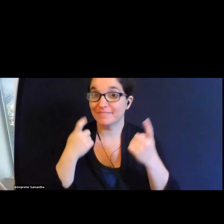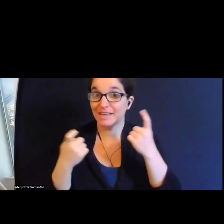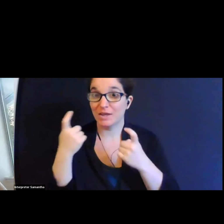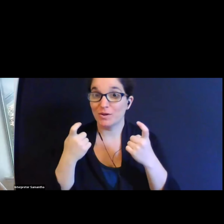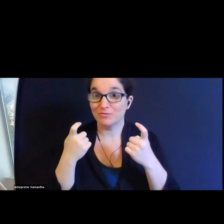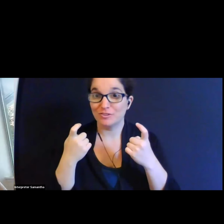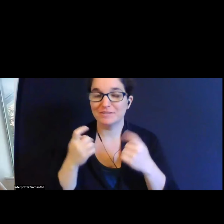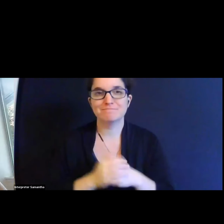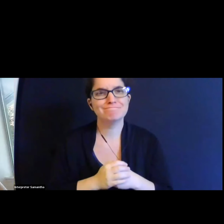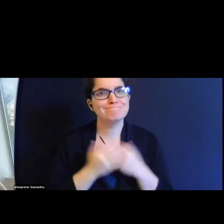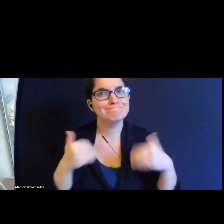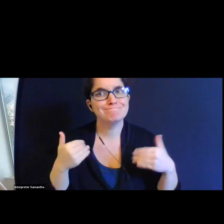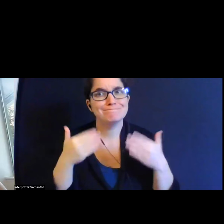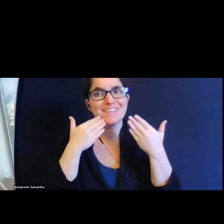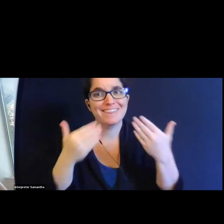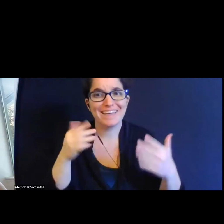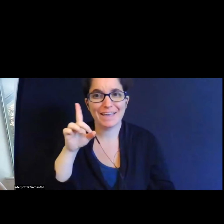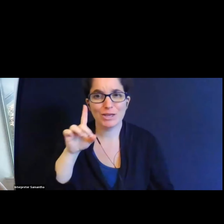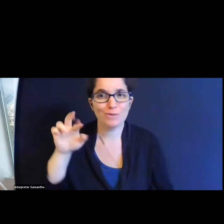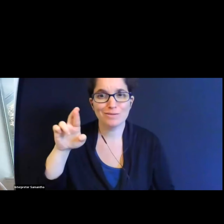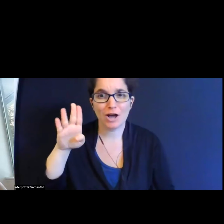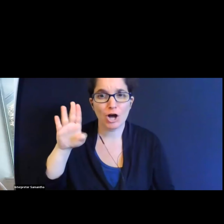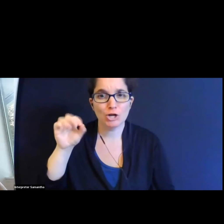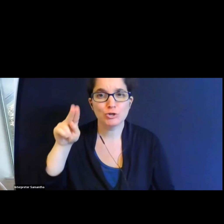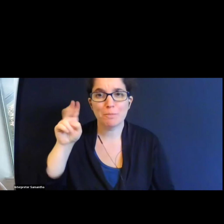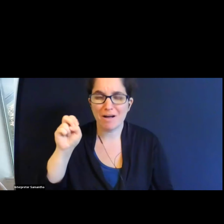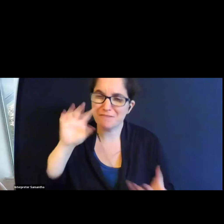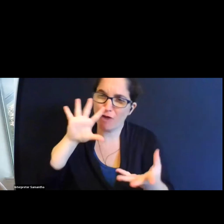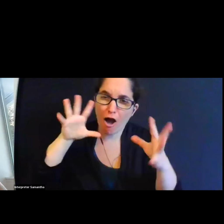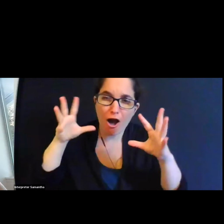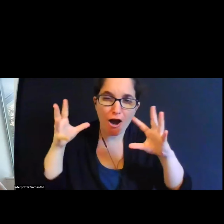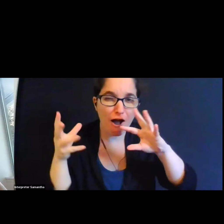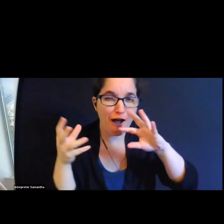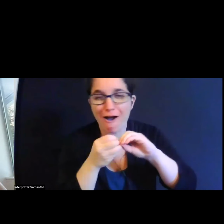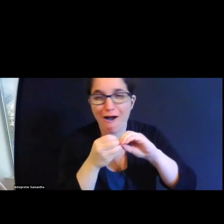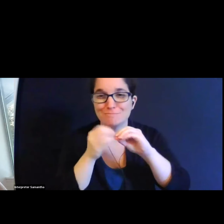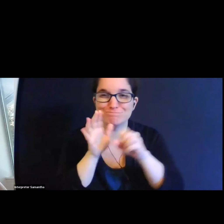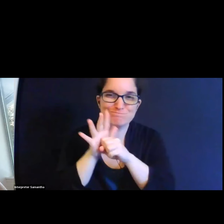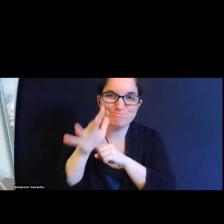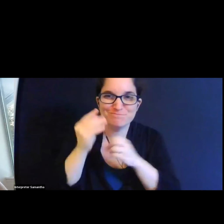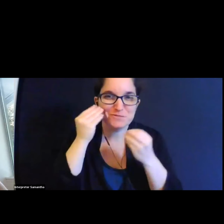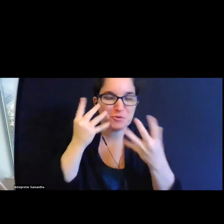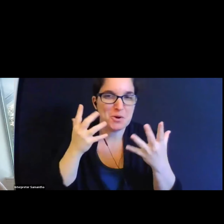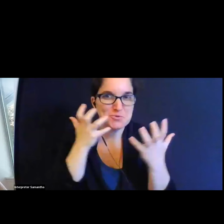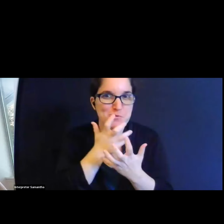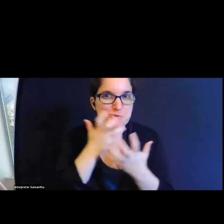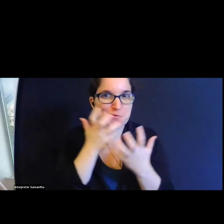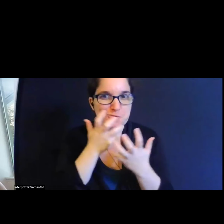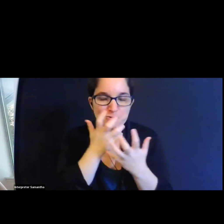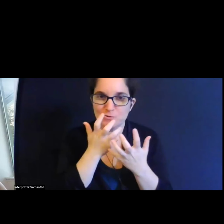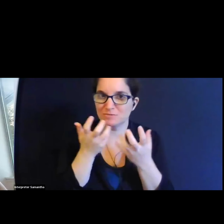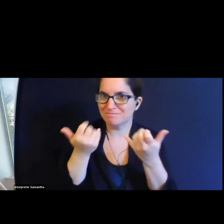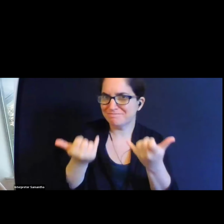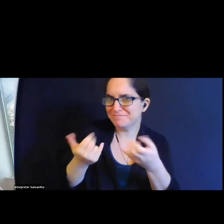Okay, thank you, Dr. Barney, for all of that information, the wealth of information. Yeah, so we have time